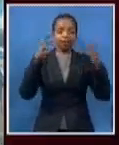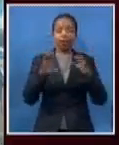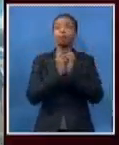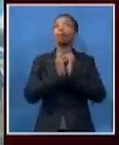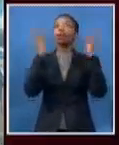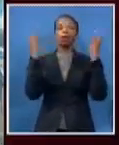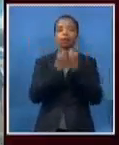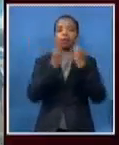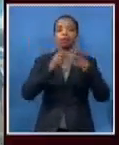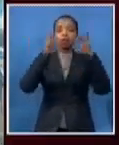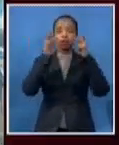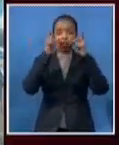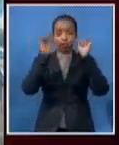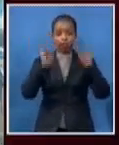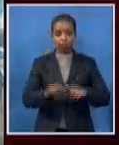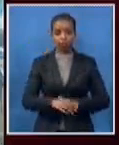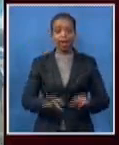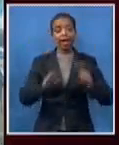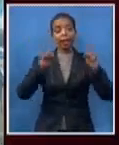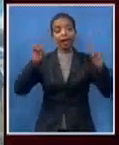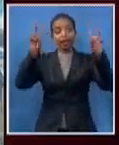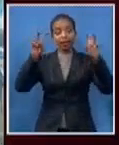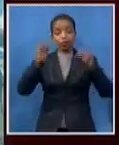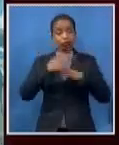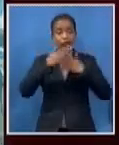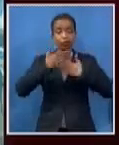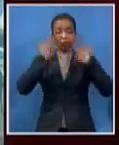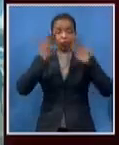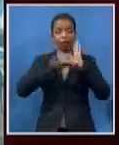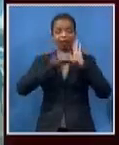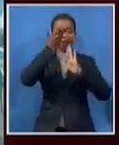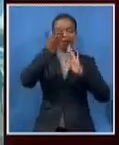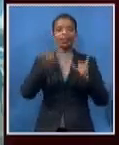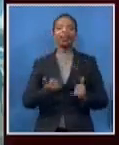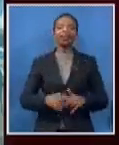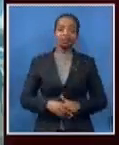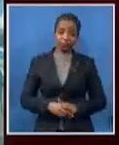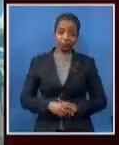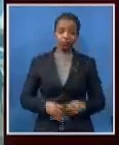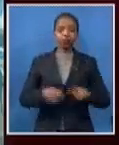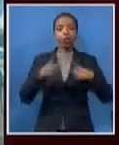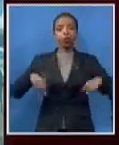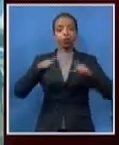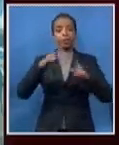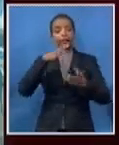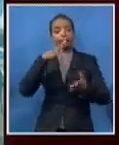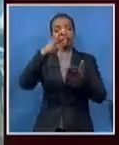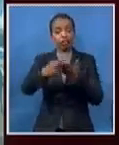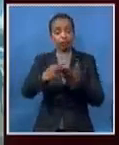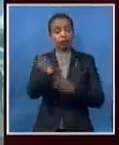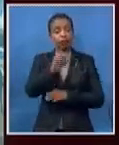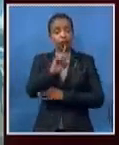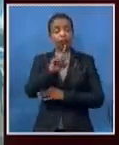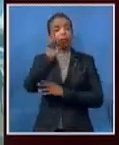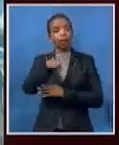have just gone up. We are suggesting, let us experiment with changes in the labor market.